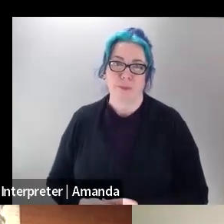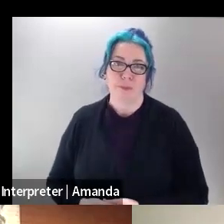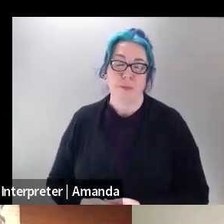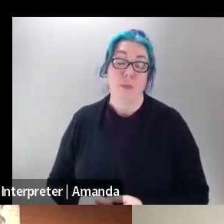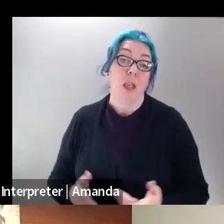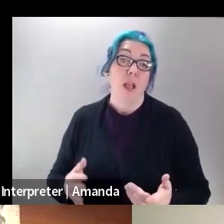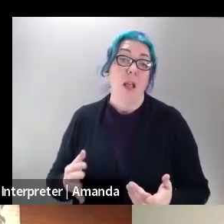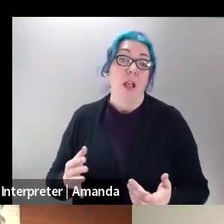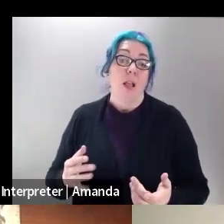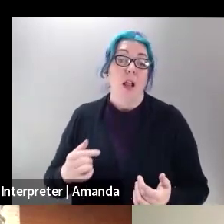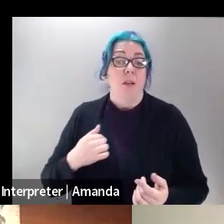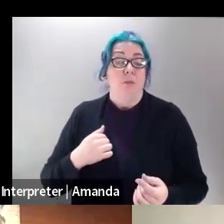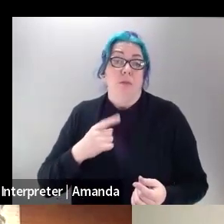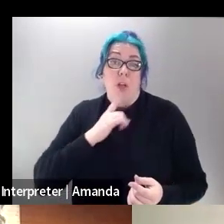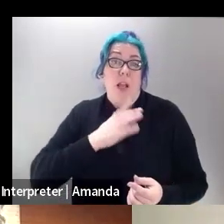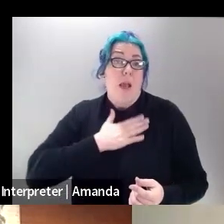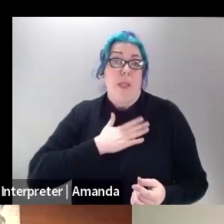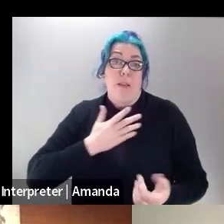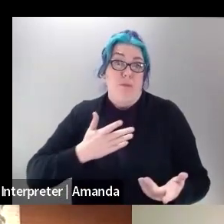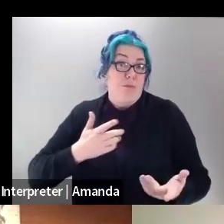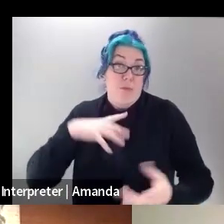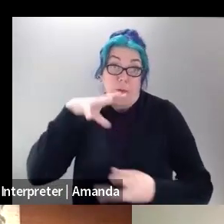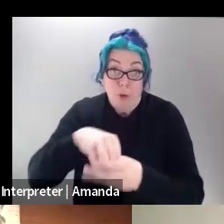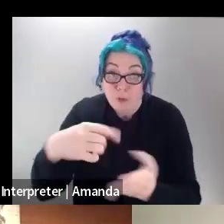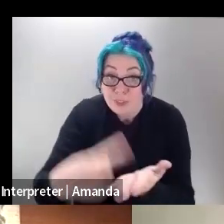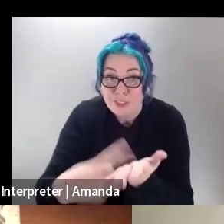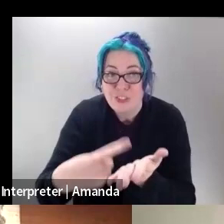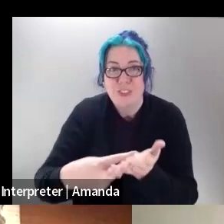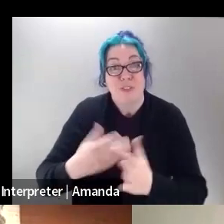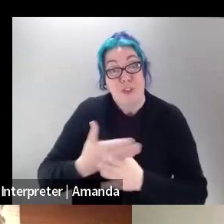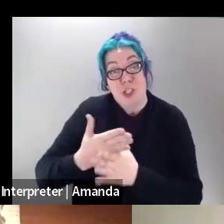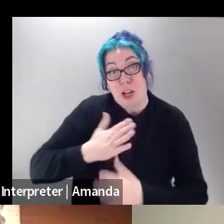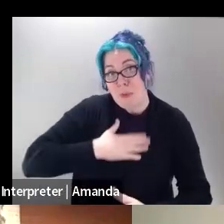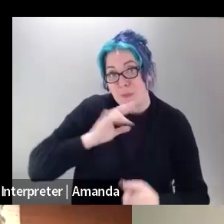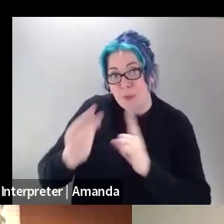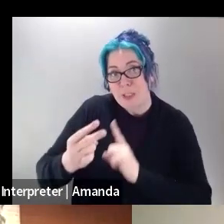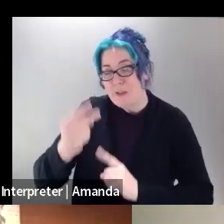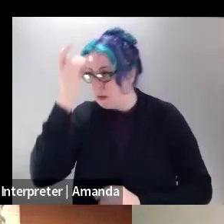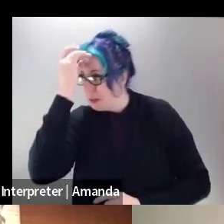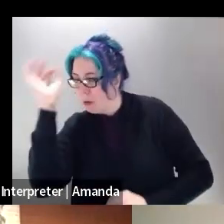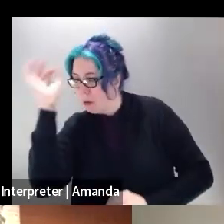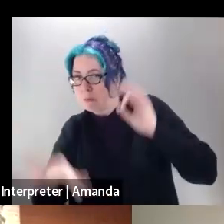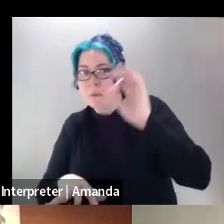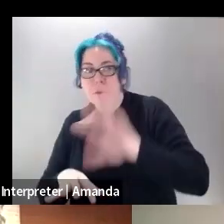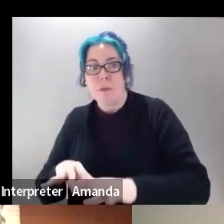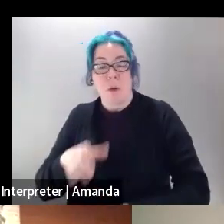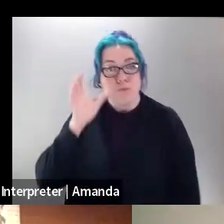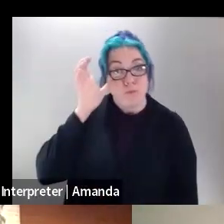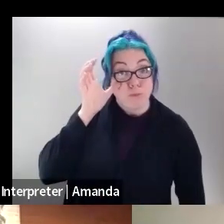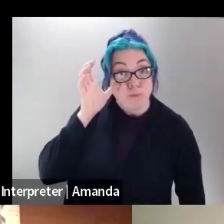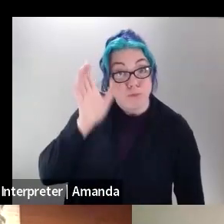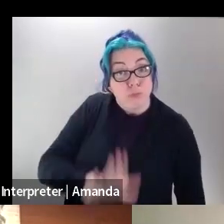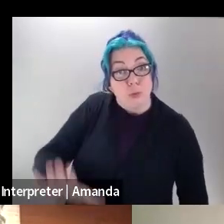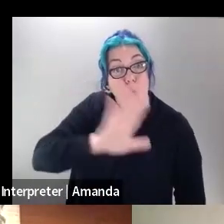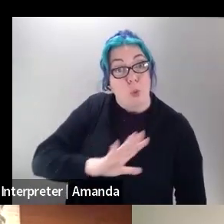of listen in and lean in and kind of get other folks' perspective on it. But